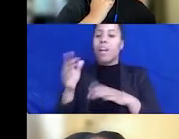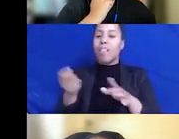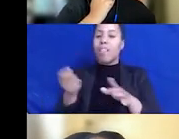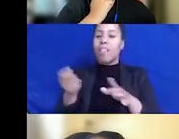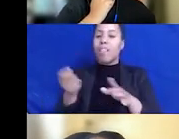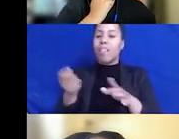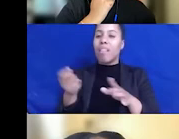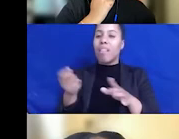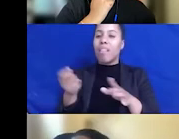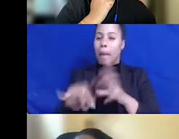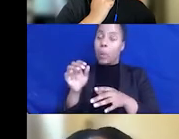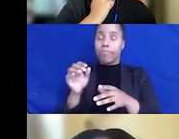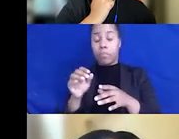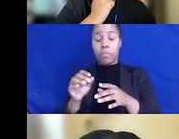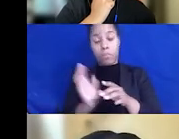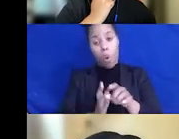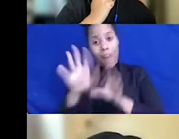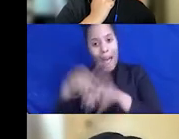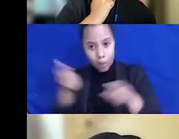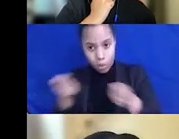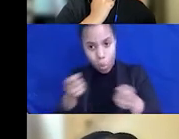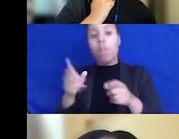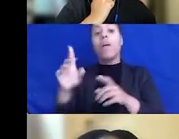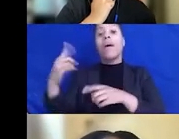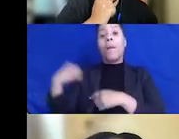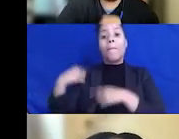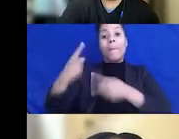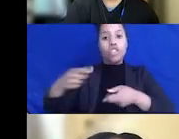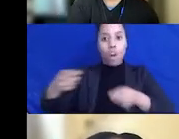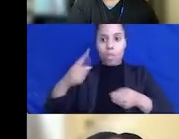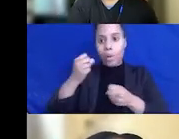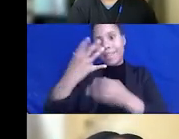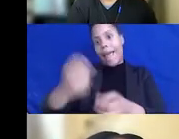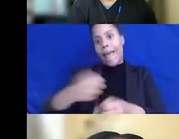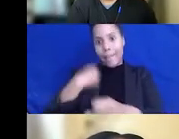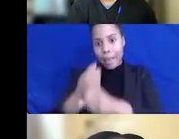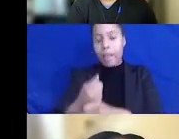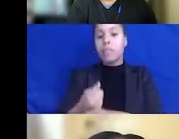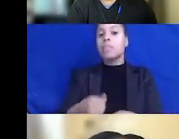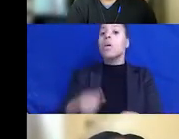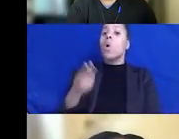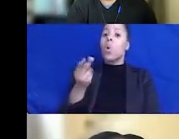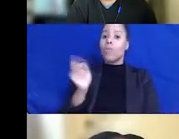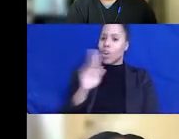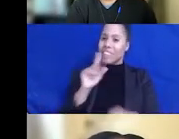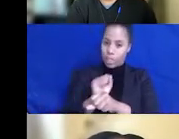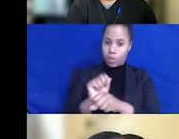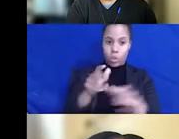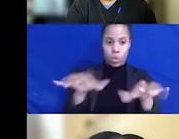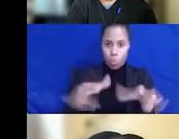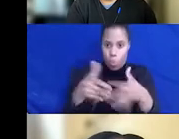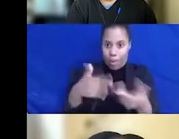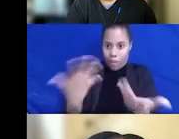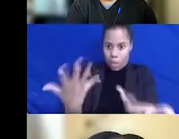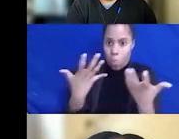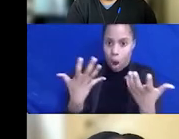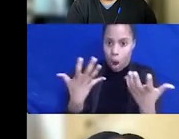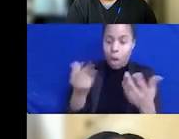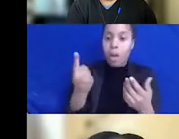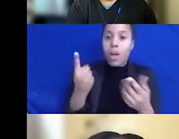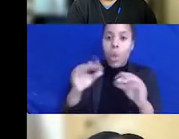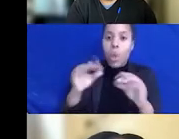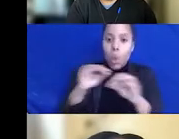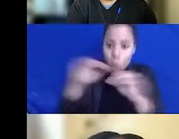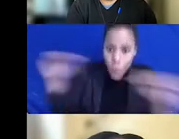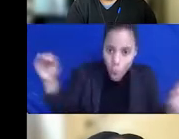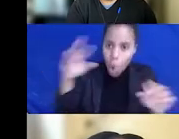in charge for decades, was literally doing whatever he wanted with zero oversight. There was no control for anything that